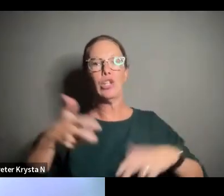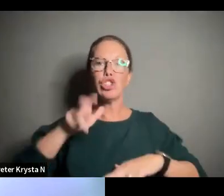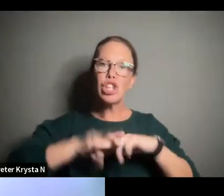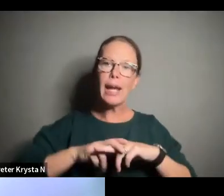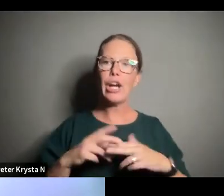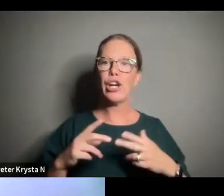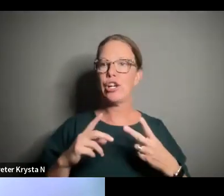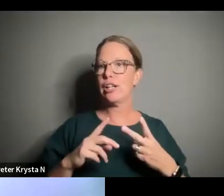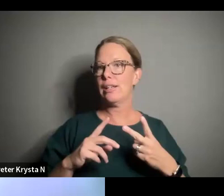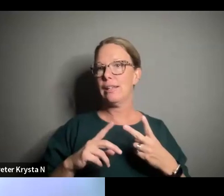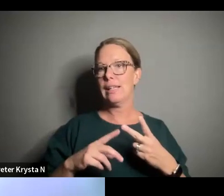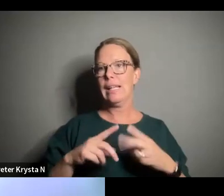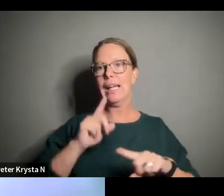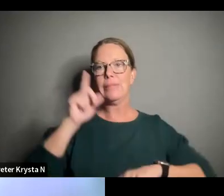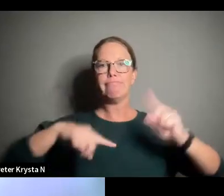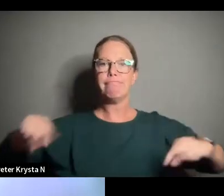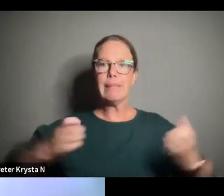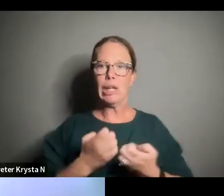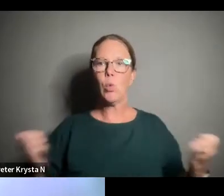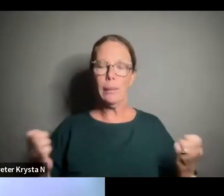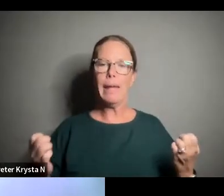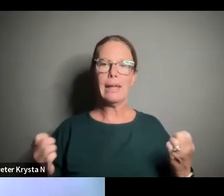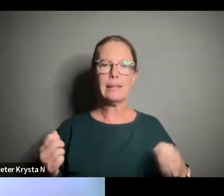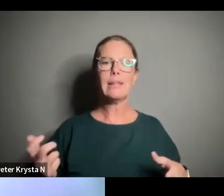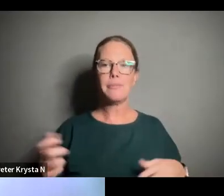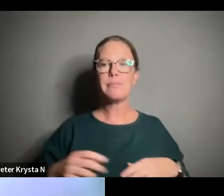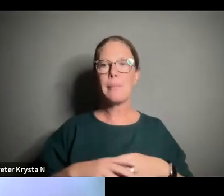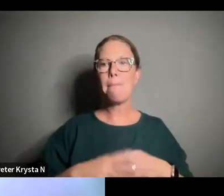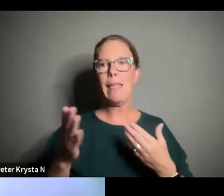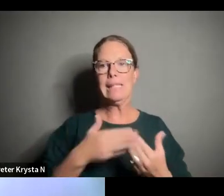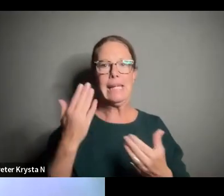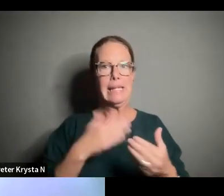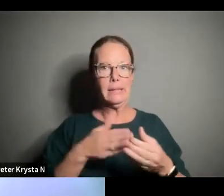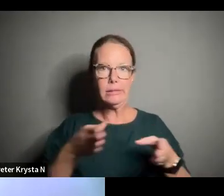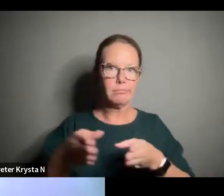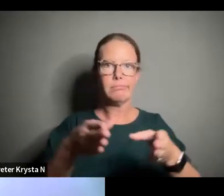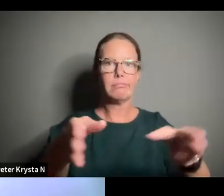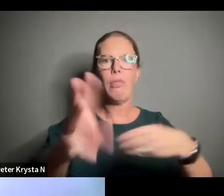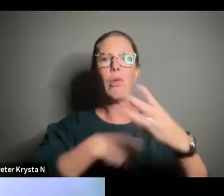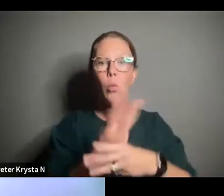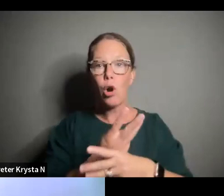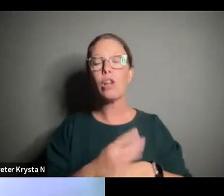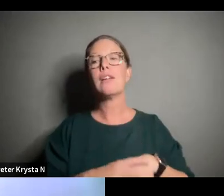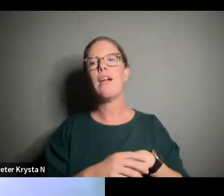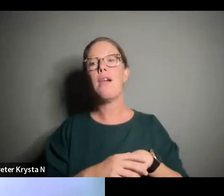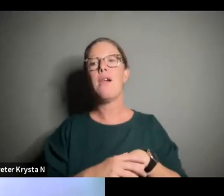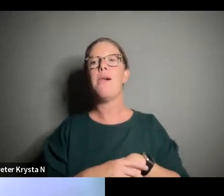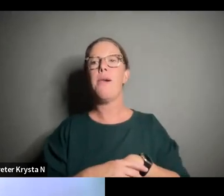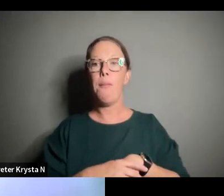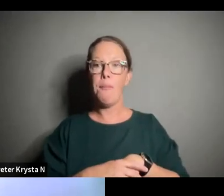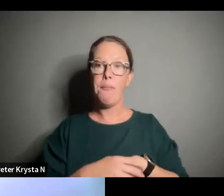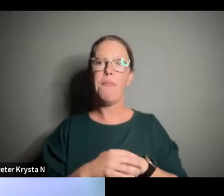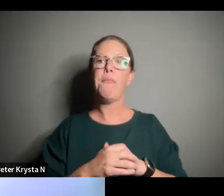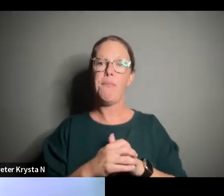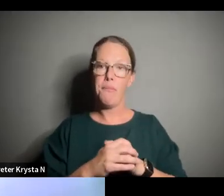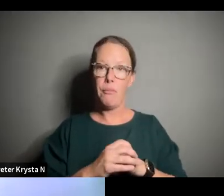get, different equipment that's not so hard to navigate the world through. For those that come off